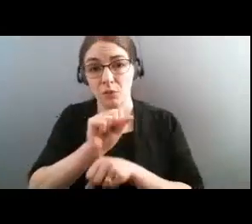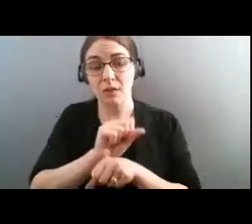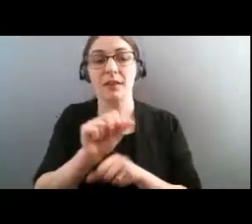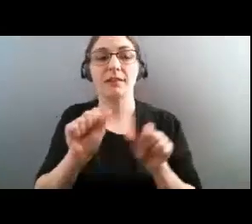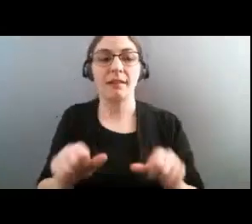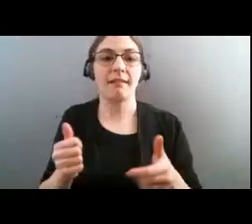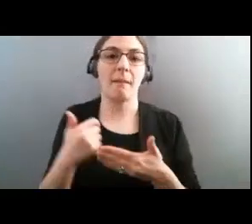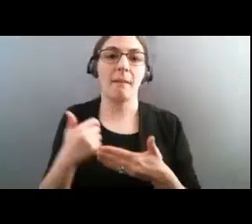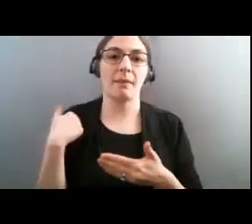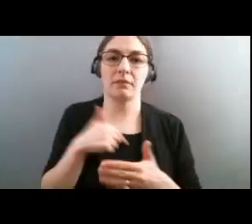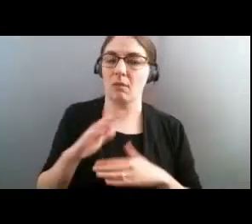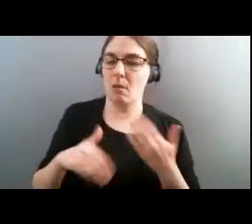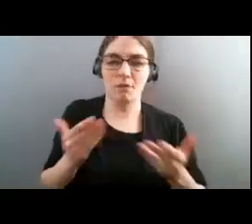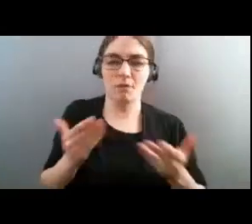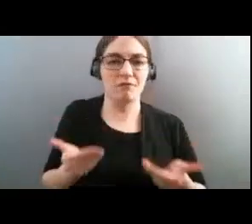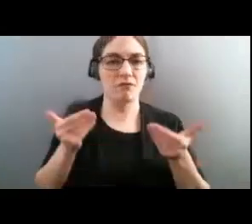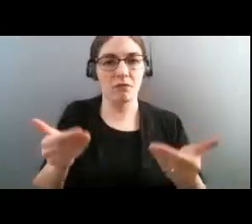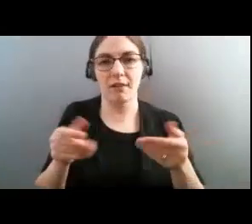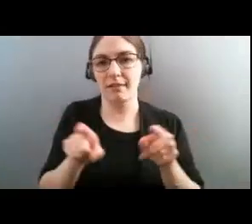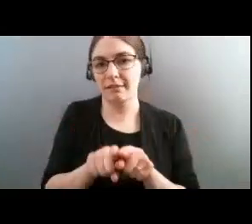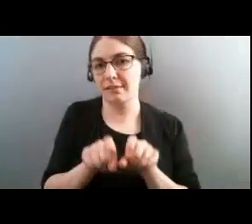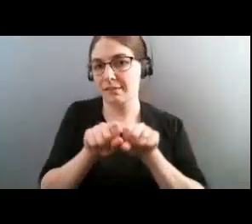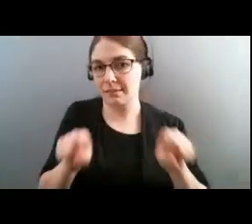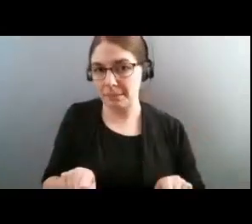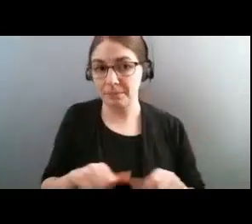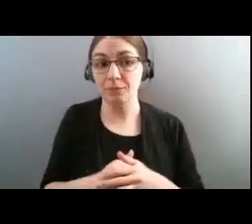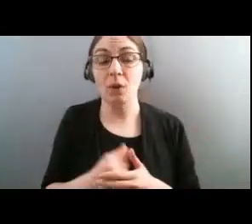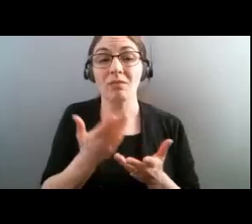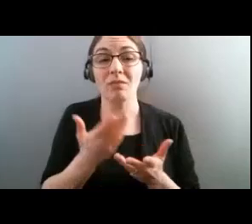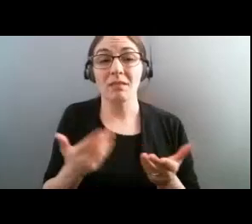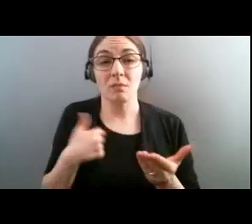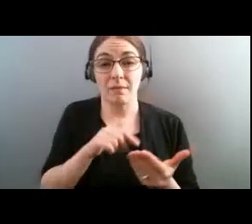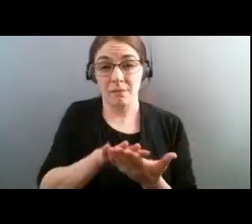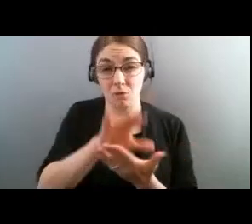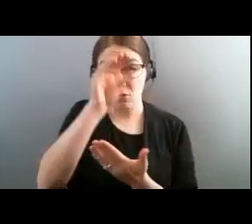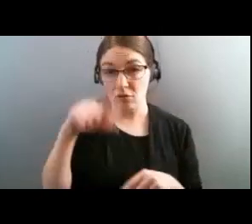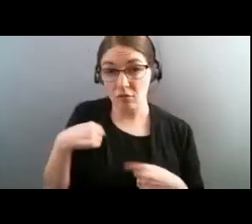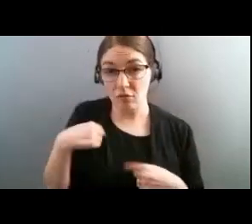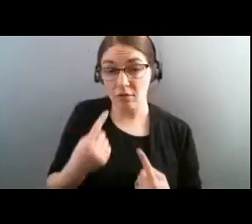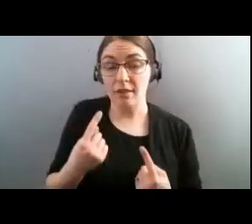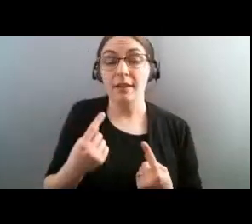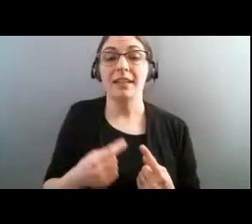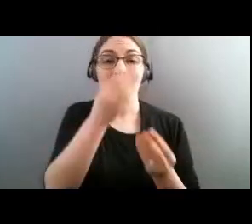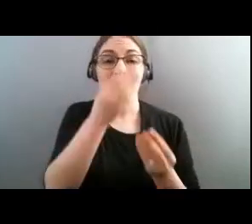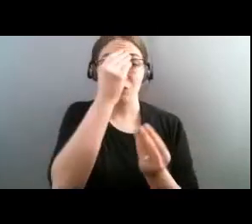as a system. One of the things that we've learned is that information access challenges don't belong to one